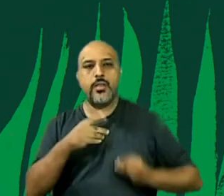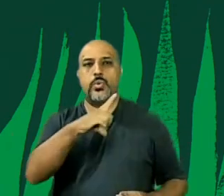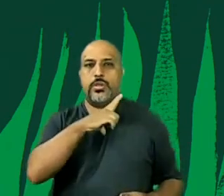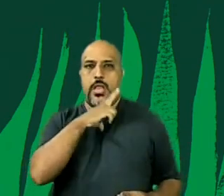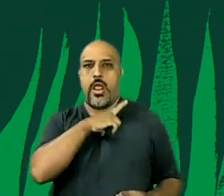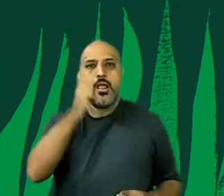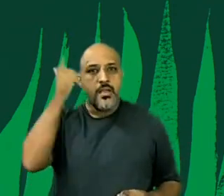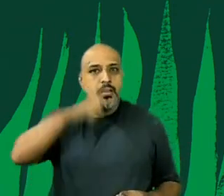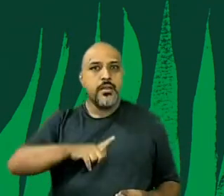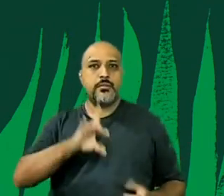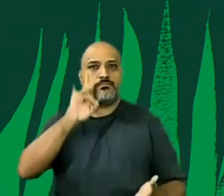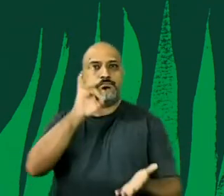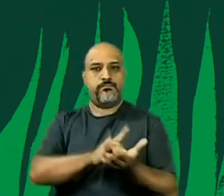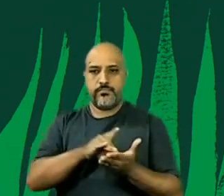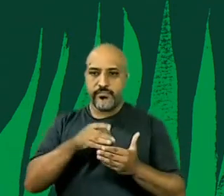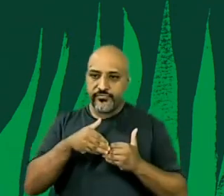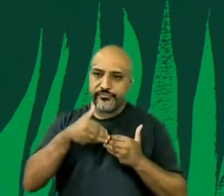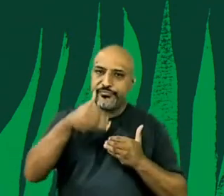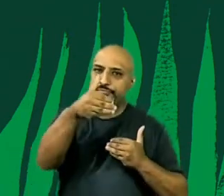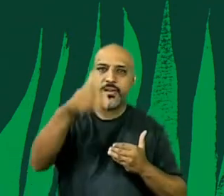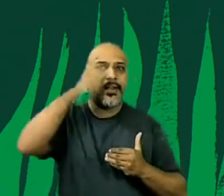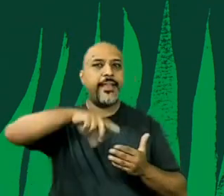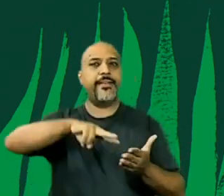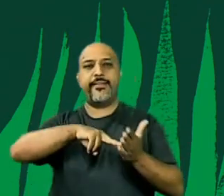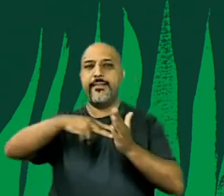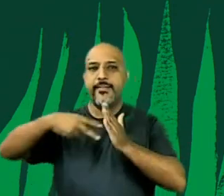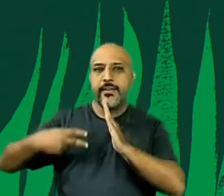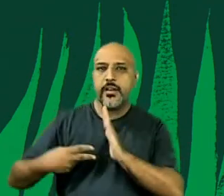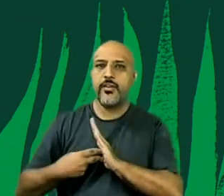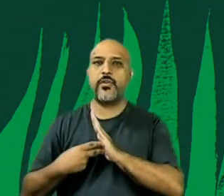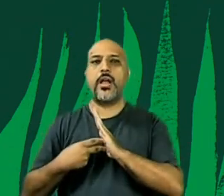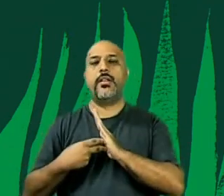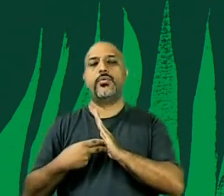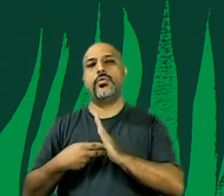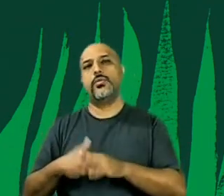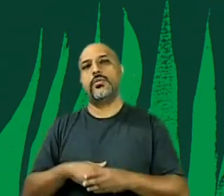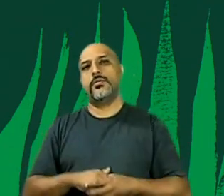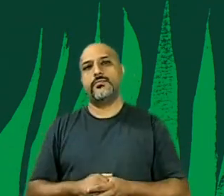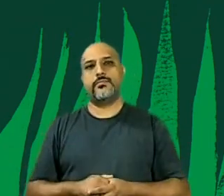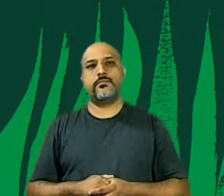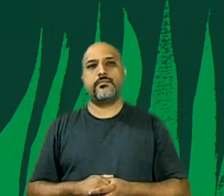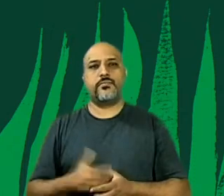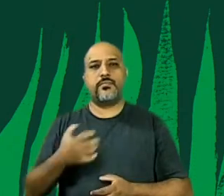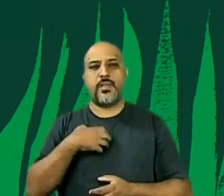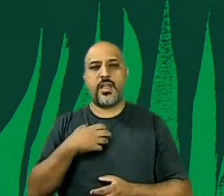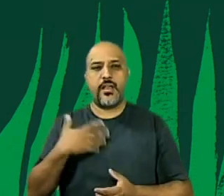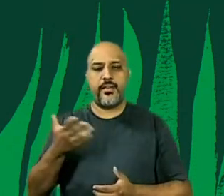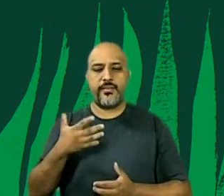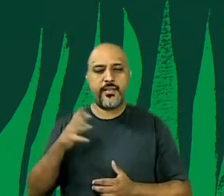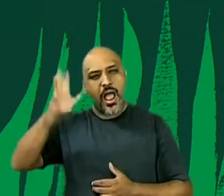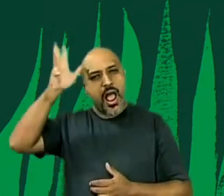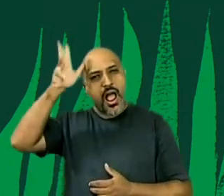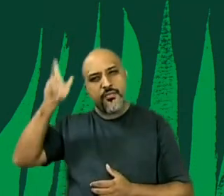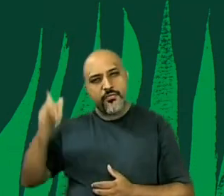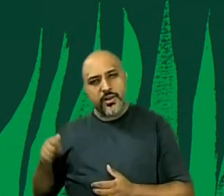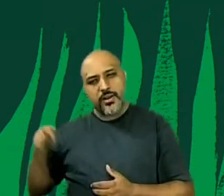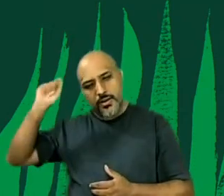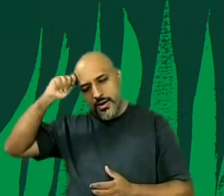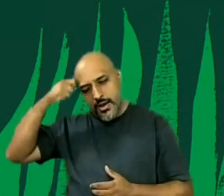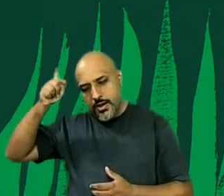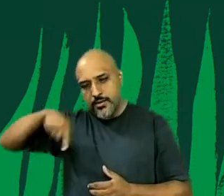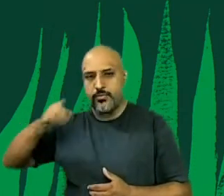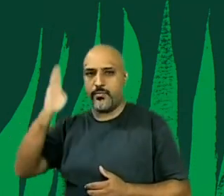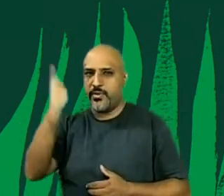and significance it exists, and to what extent this meaning of this Africanness,